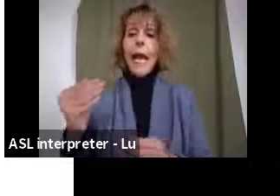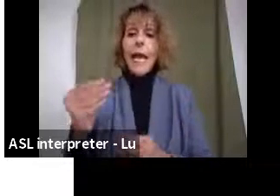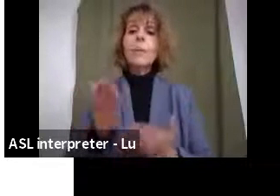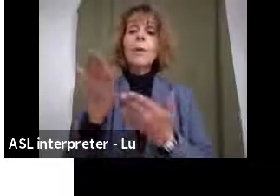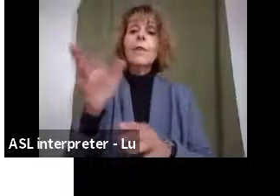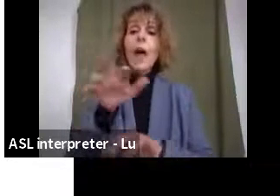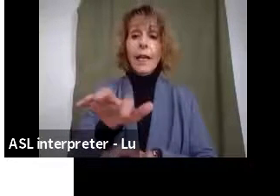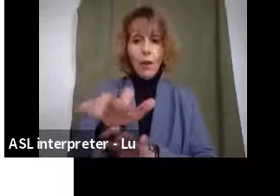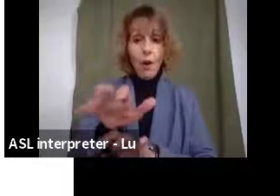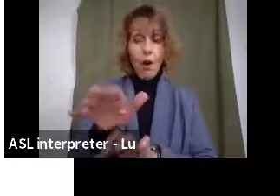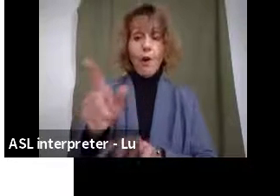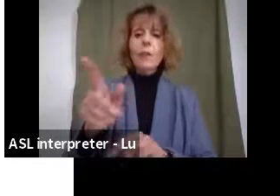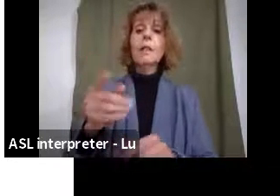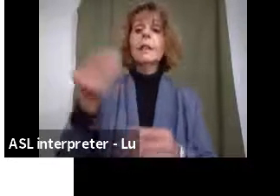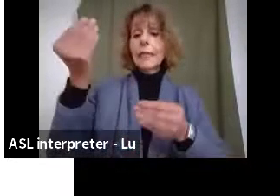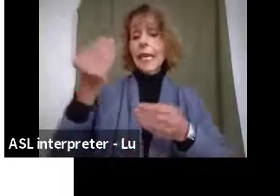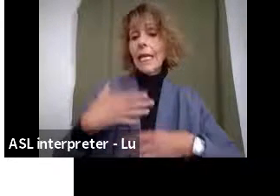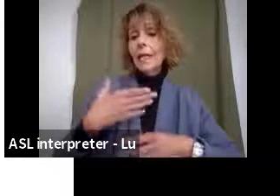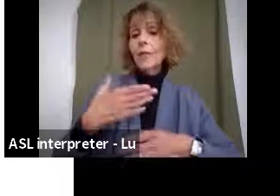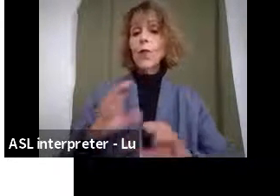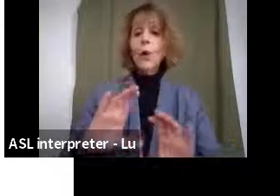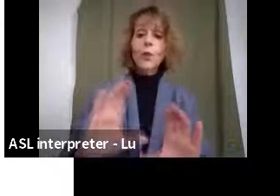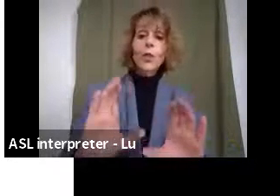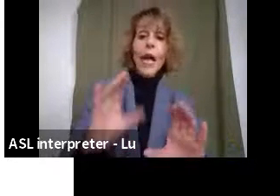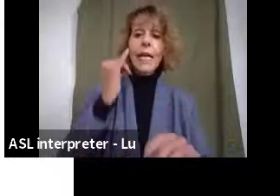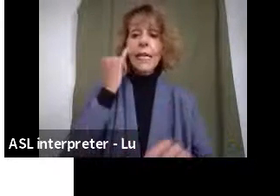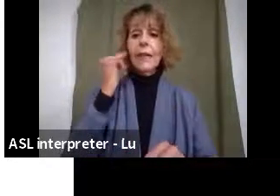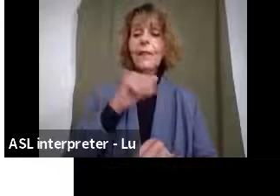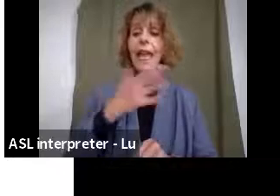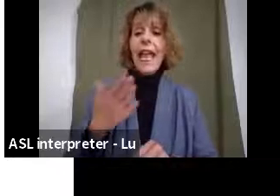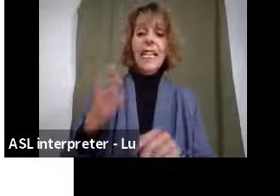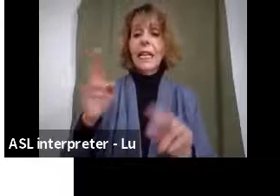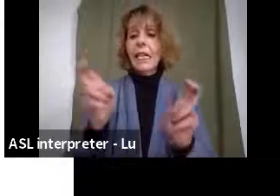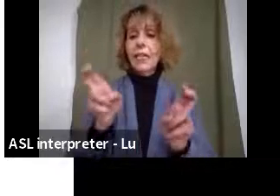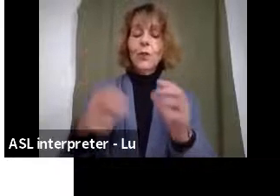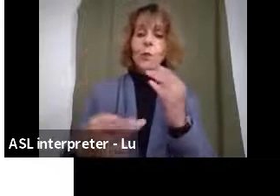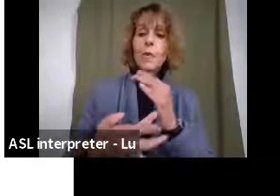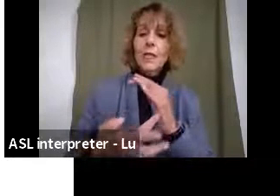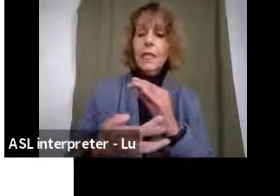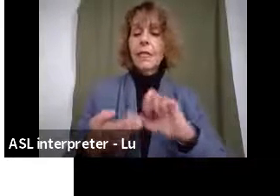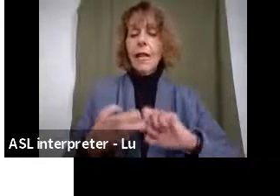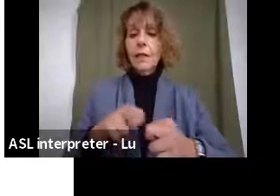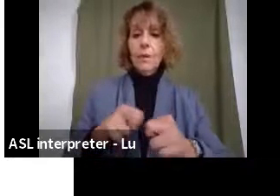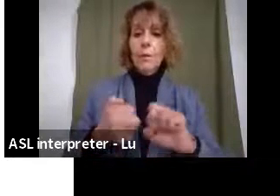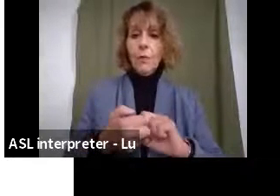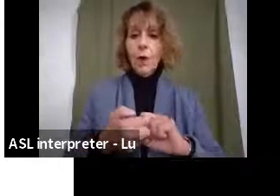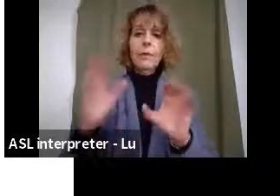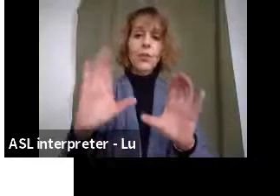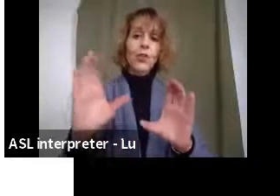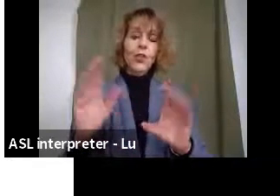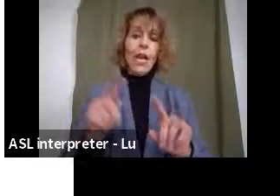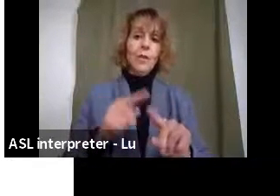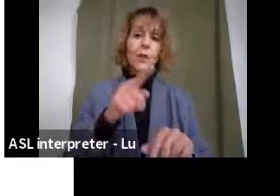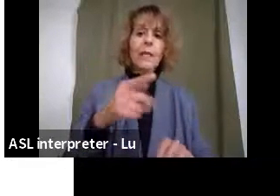My name is Stacy Hart, and I'm here with Kathy Gibbs. We are excited to speak to you about